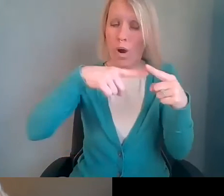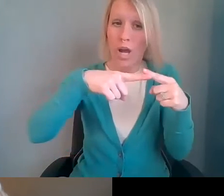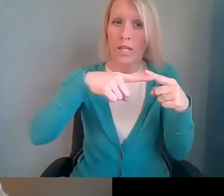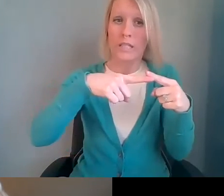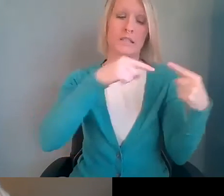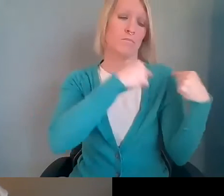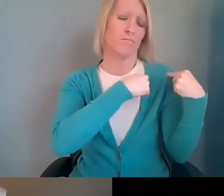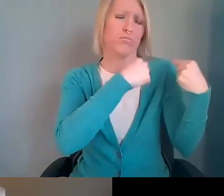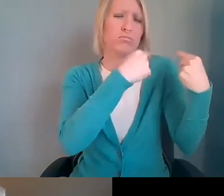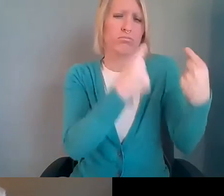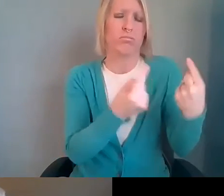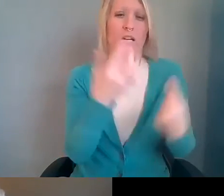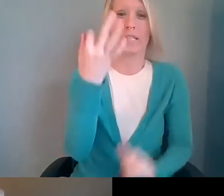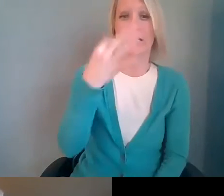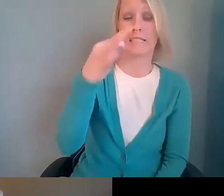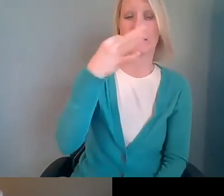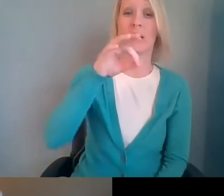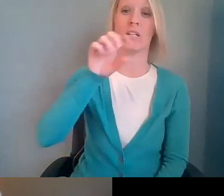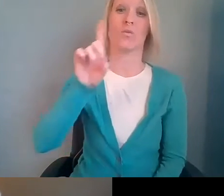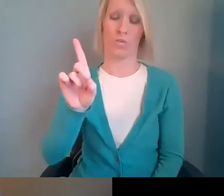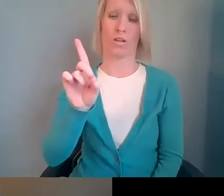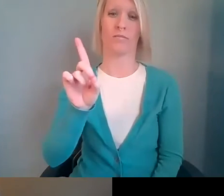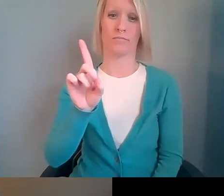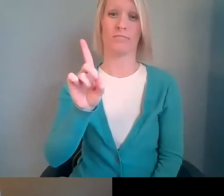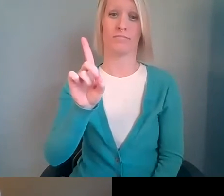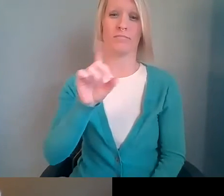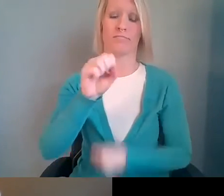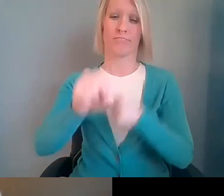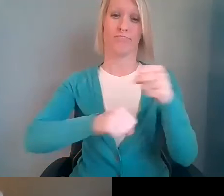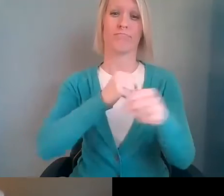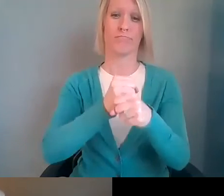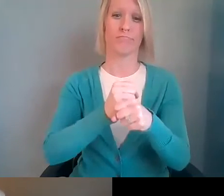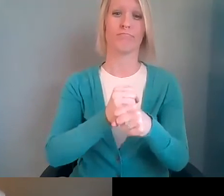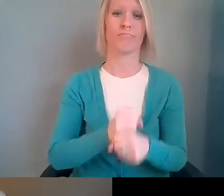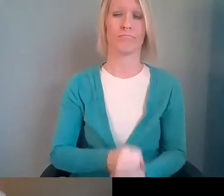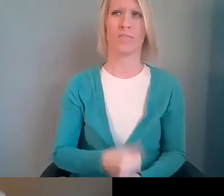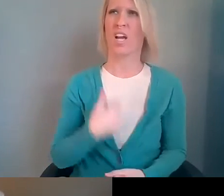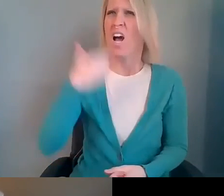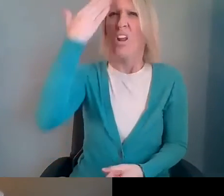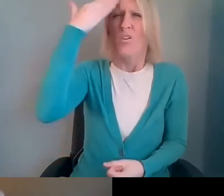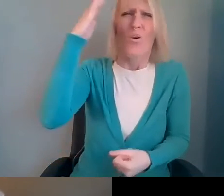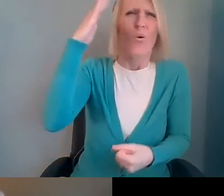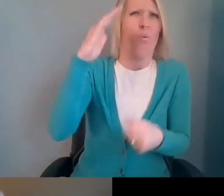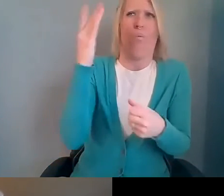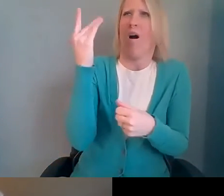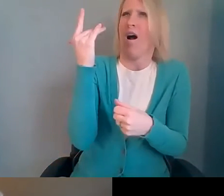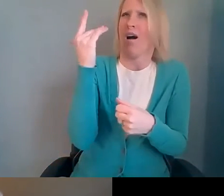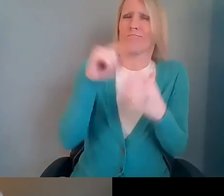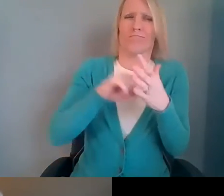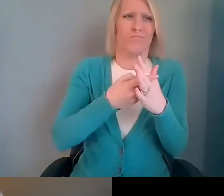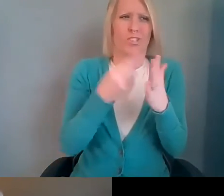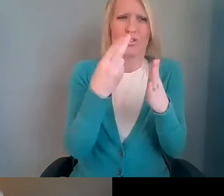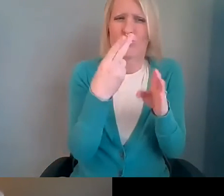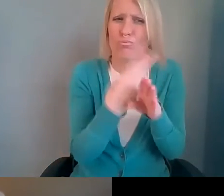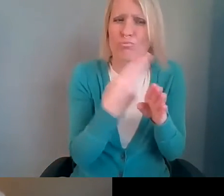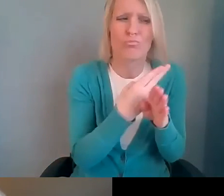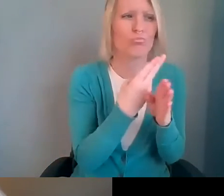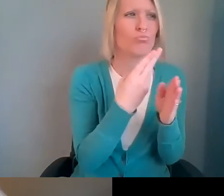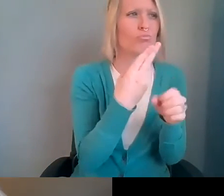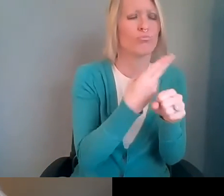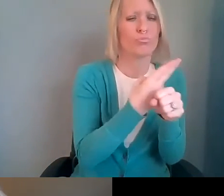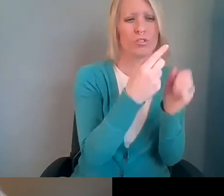don't know what really stirred me to pick one up and start using it. Um, but when I went through